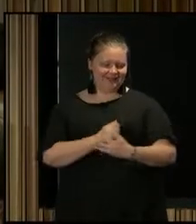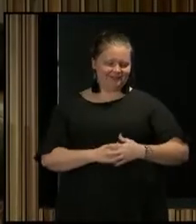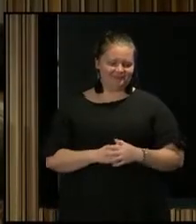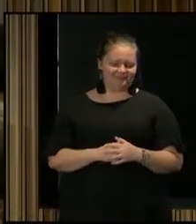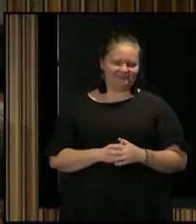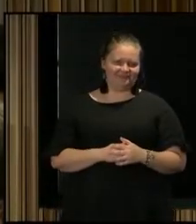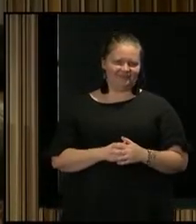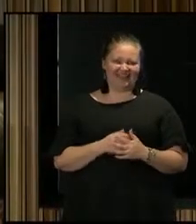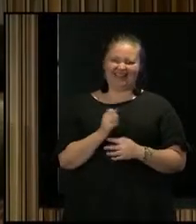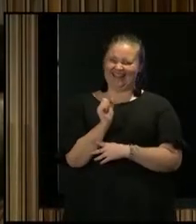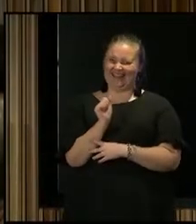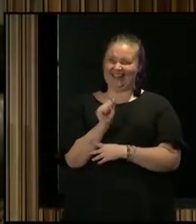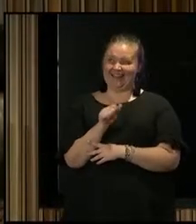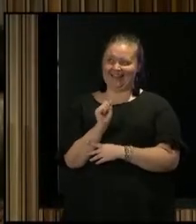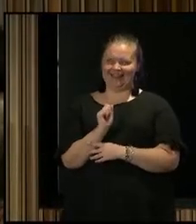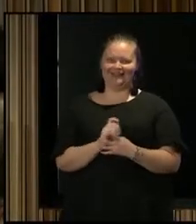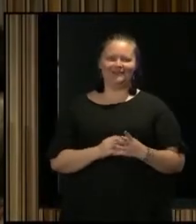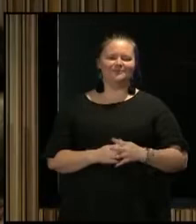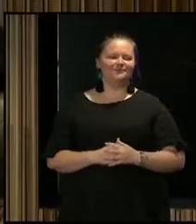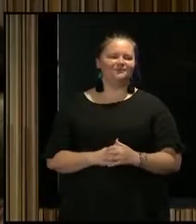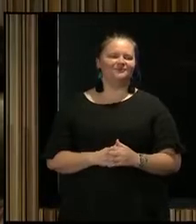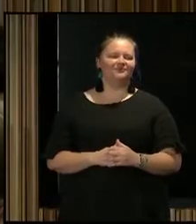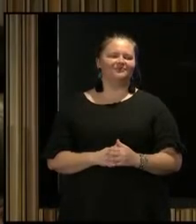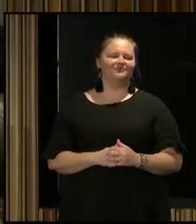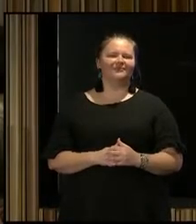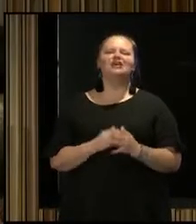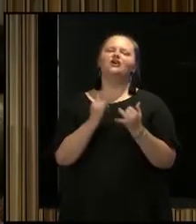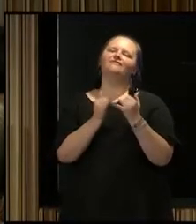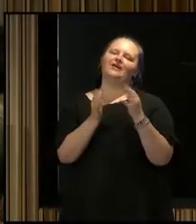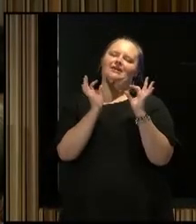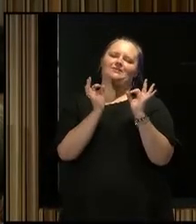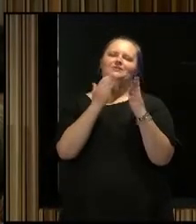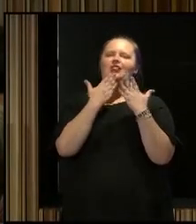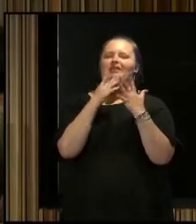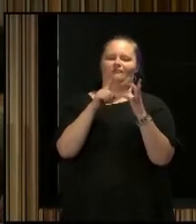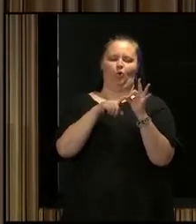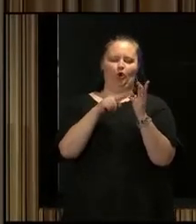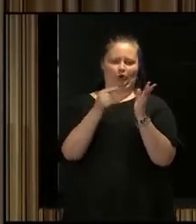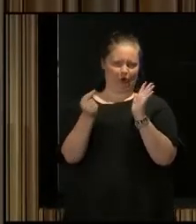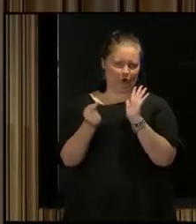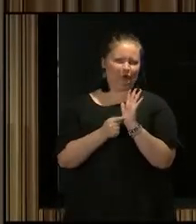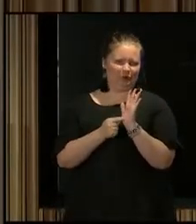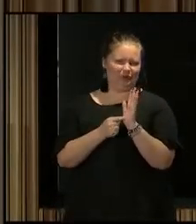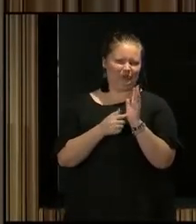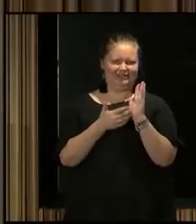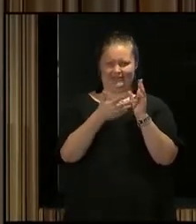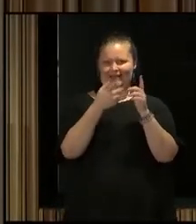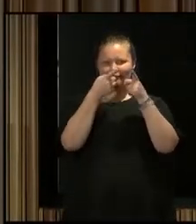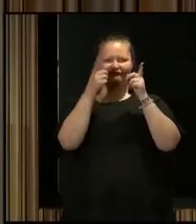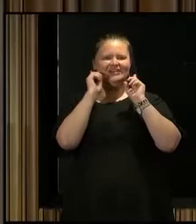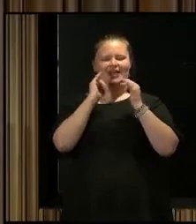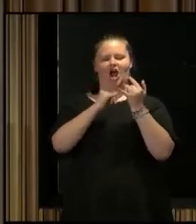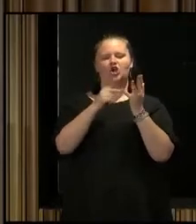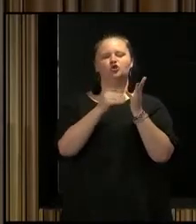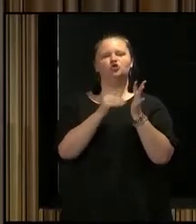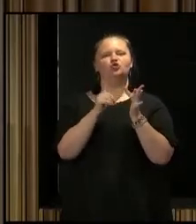With a reluctant nod. Ingrid who? So a very special thanks to QUT Emeritus Professor Suzi Derbyshire. I've